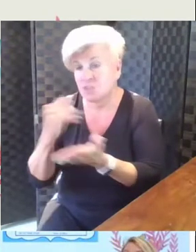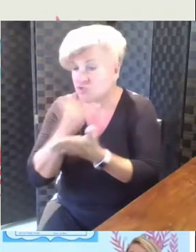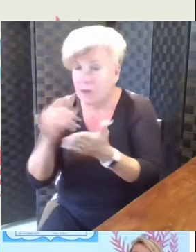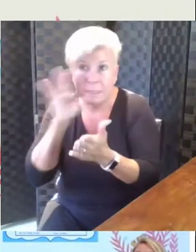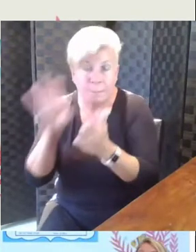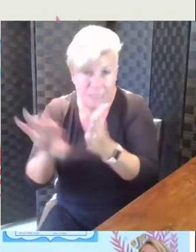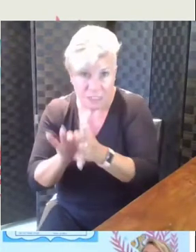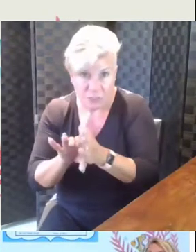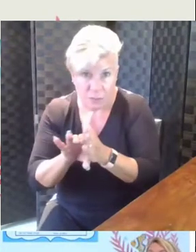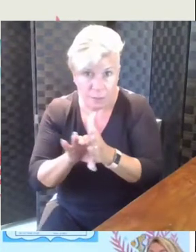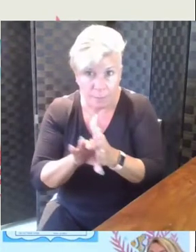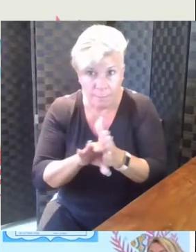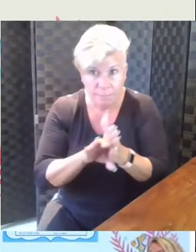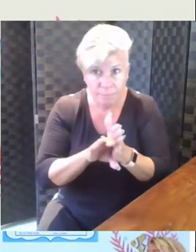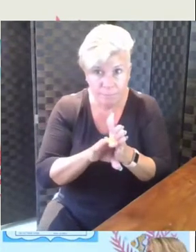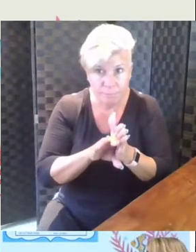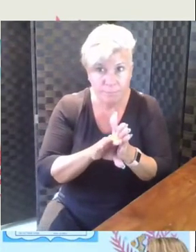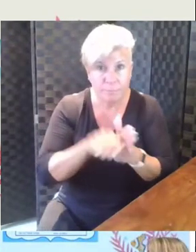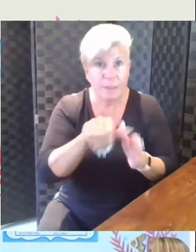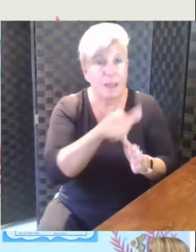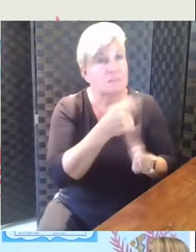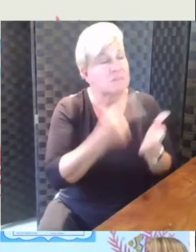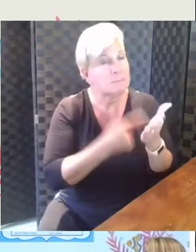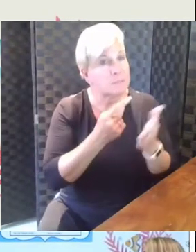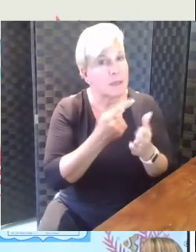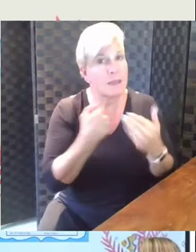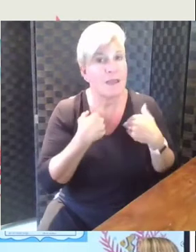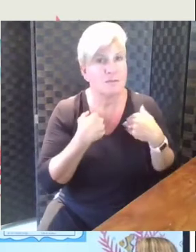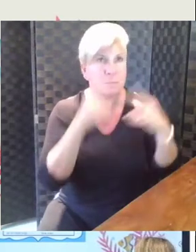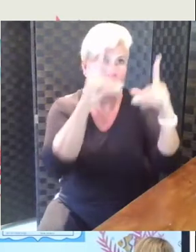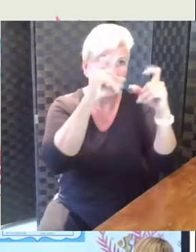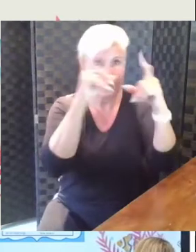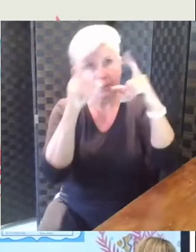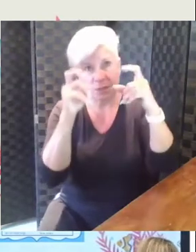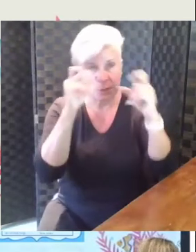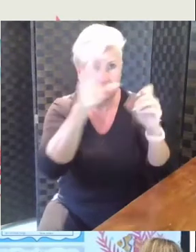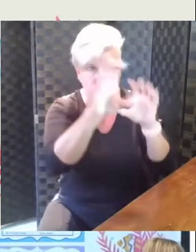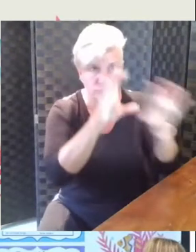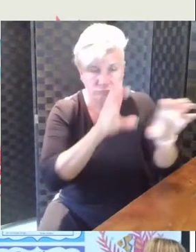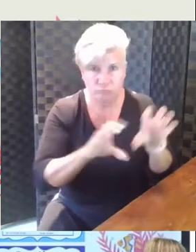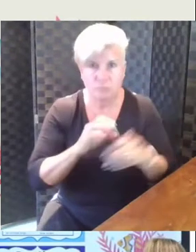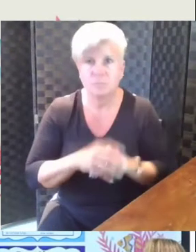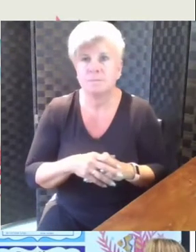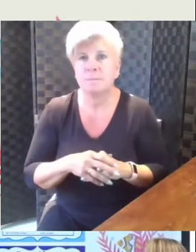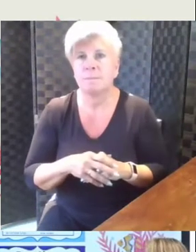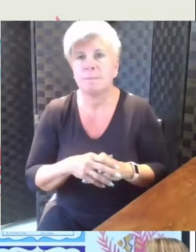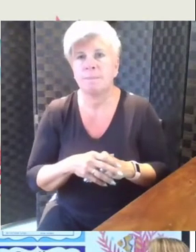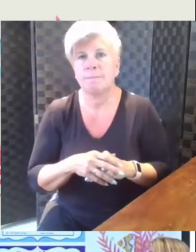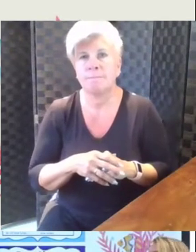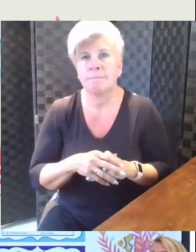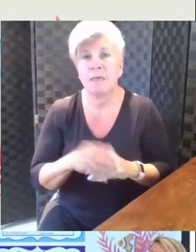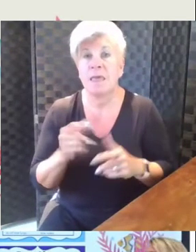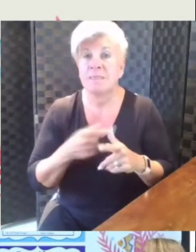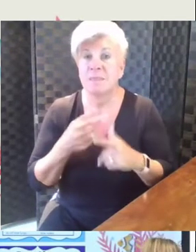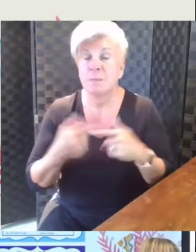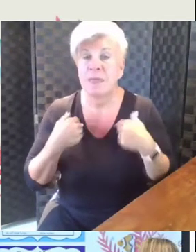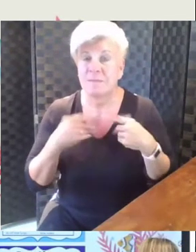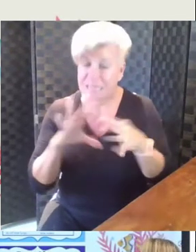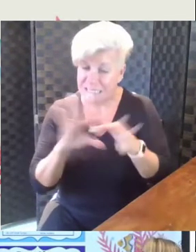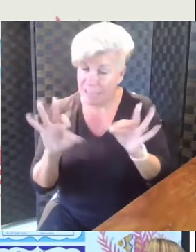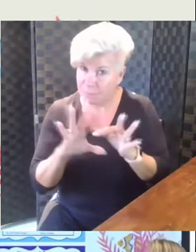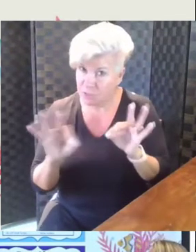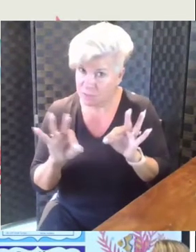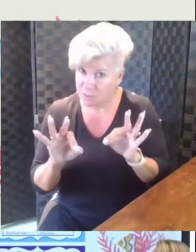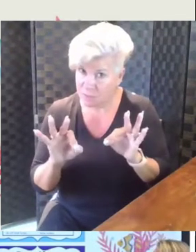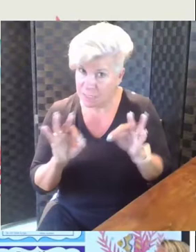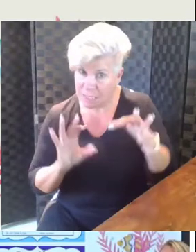drawing pictures. But in other times, you'll have people just put in a photograph. And then we have a caption. A caption